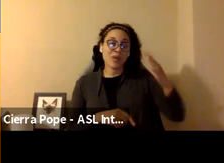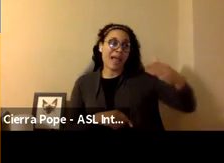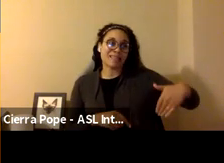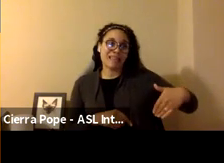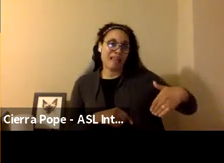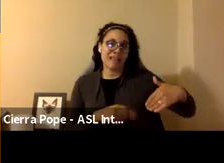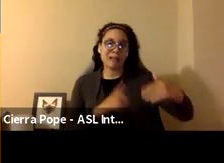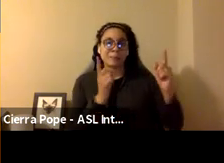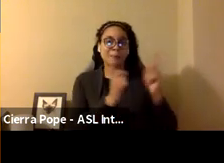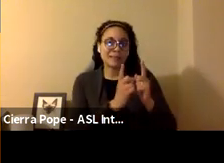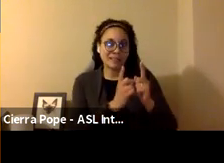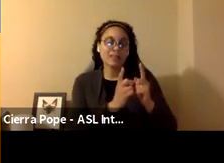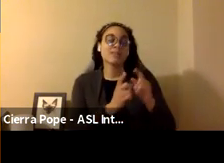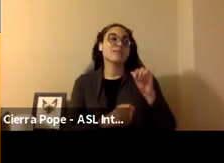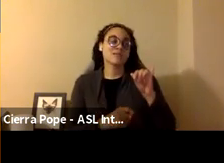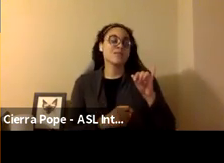probably text them.